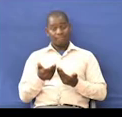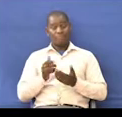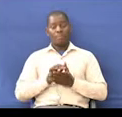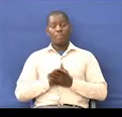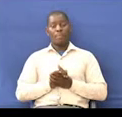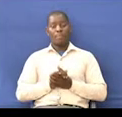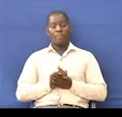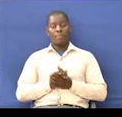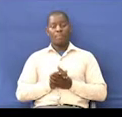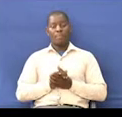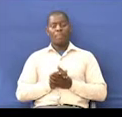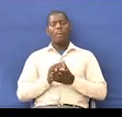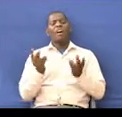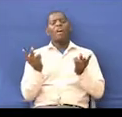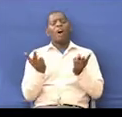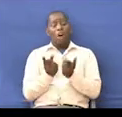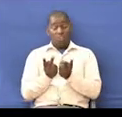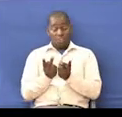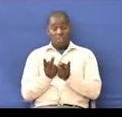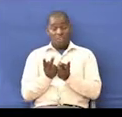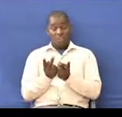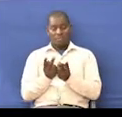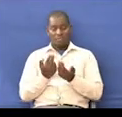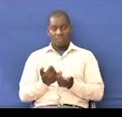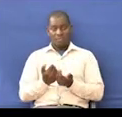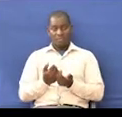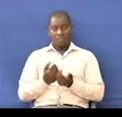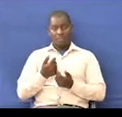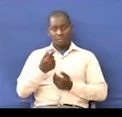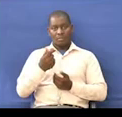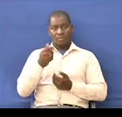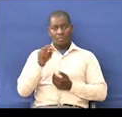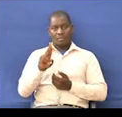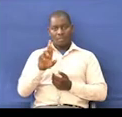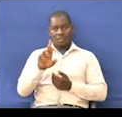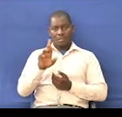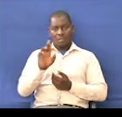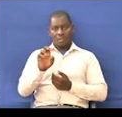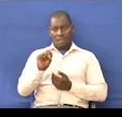but also we saw the turning,